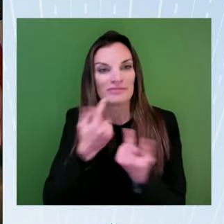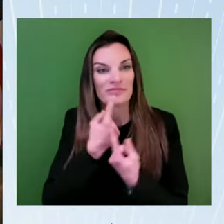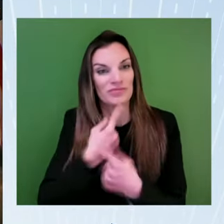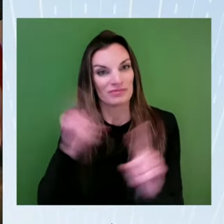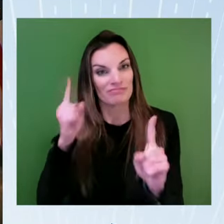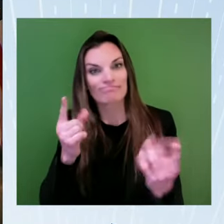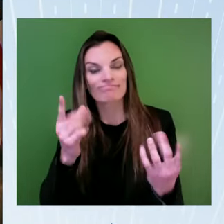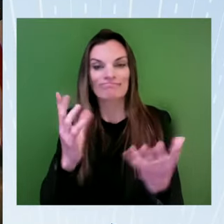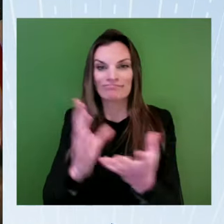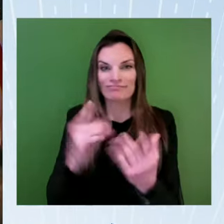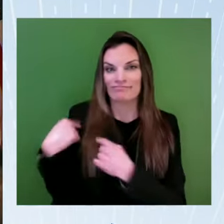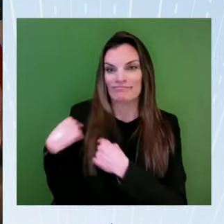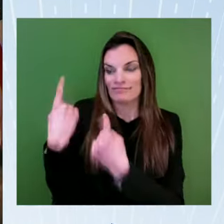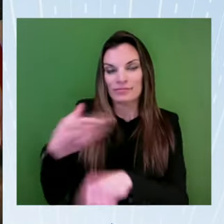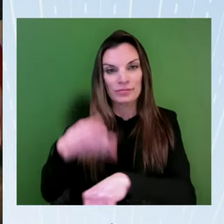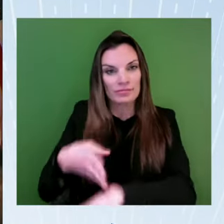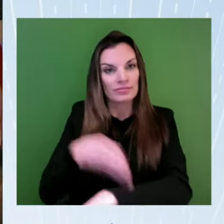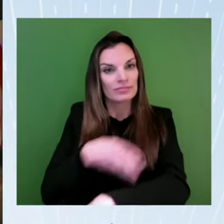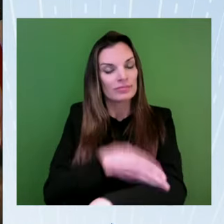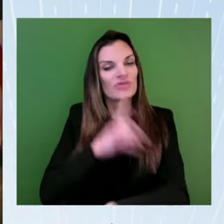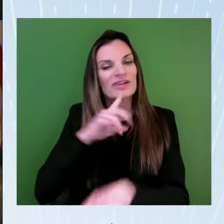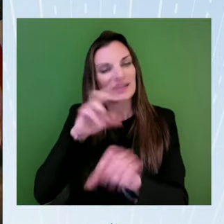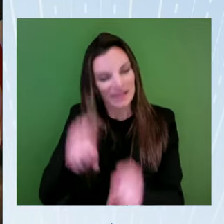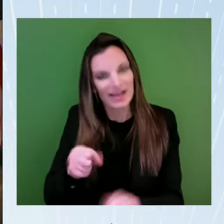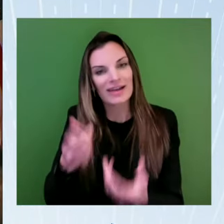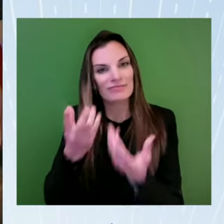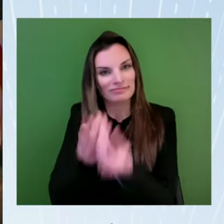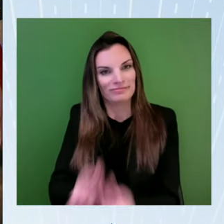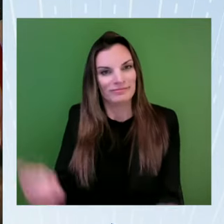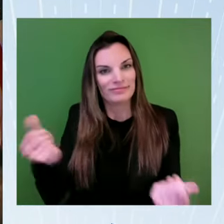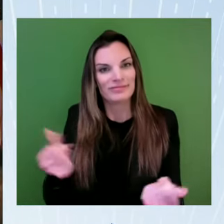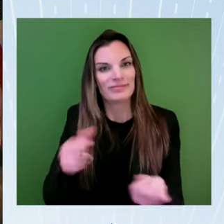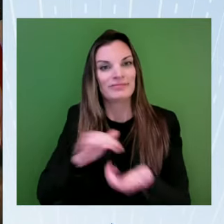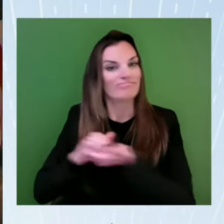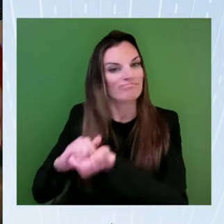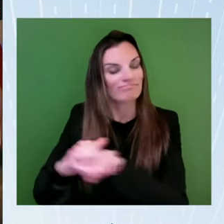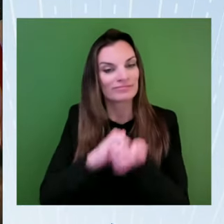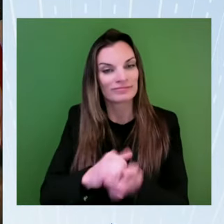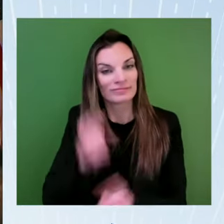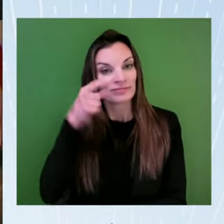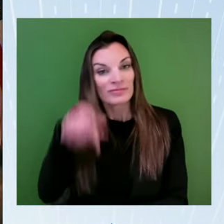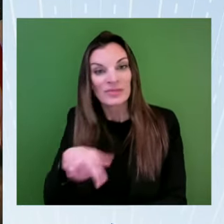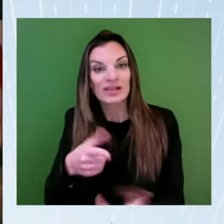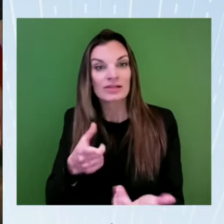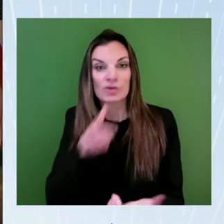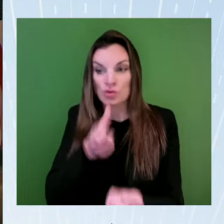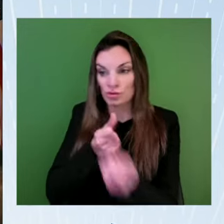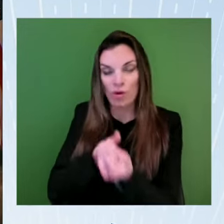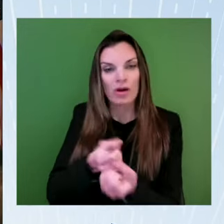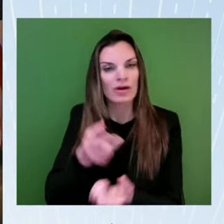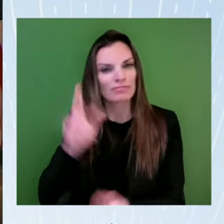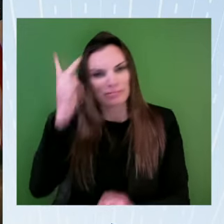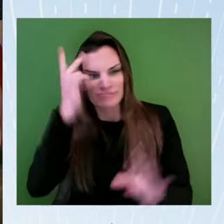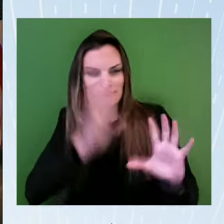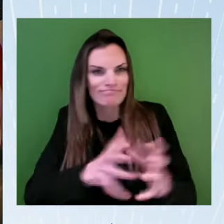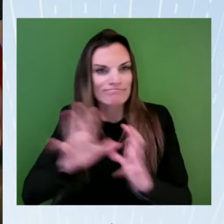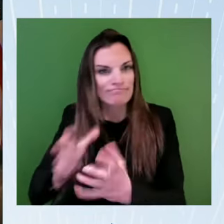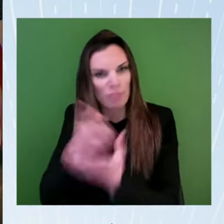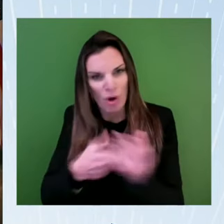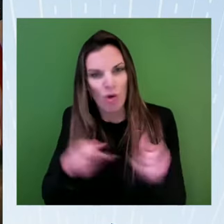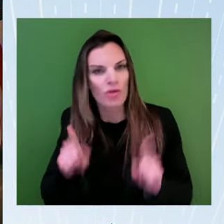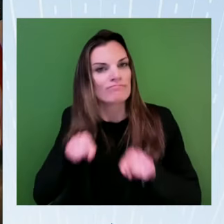we work together. Folks, this is a bipartisan achievement. Some of the bill sponsors are here today, and I want to recognize